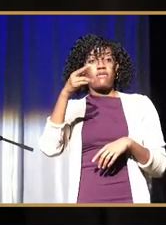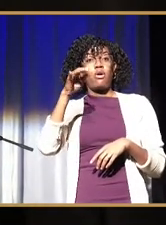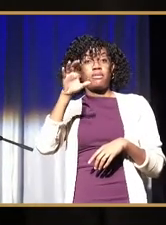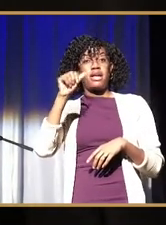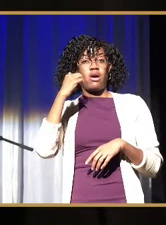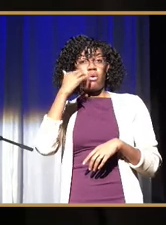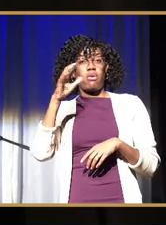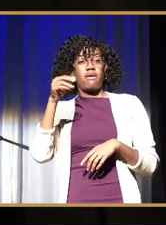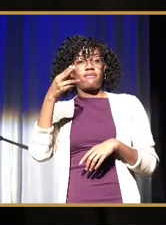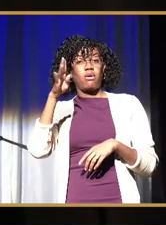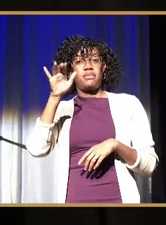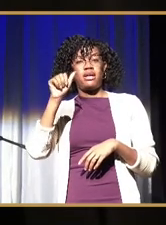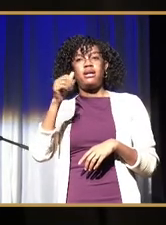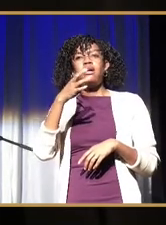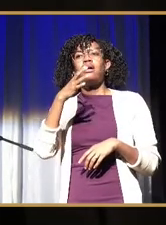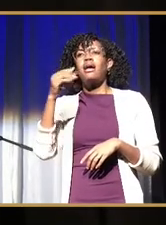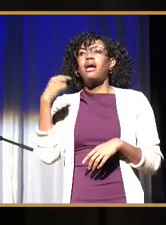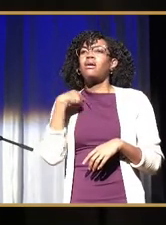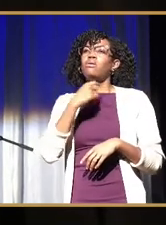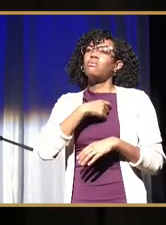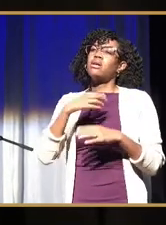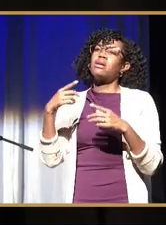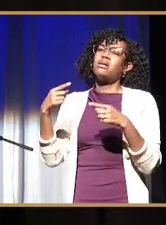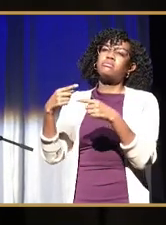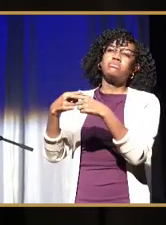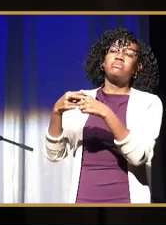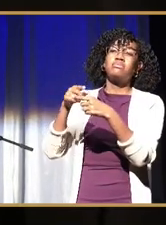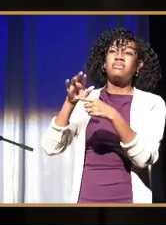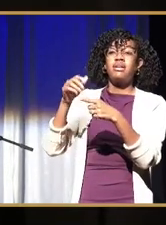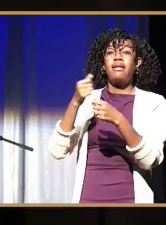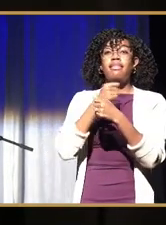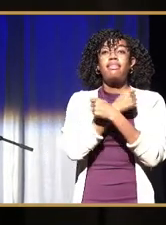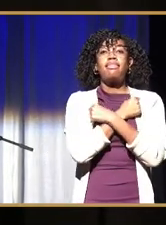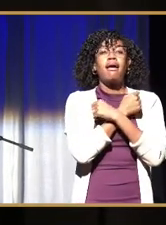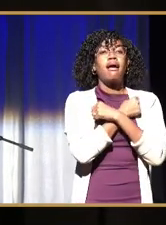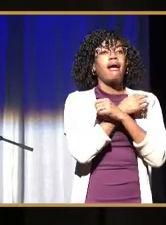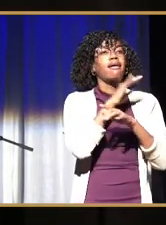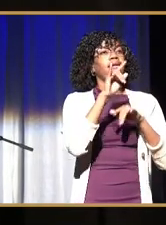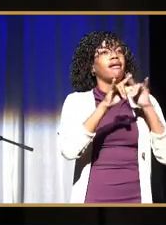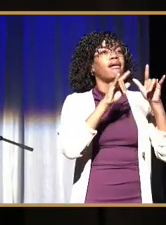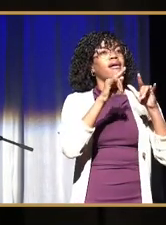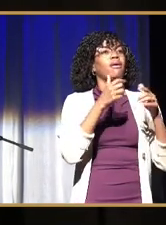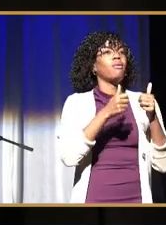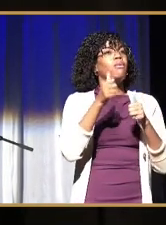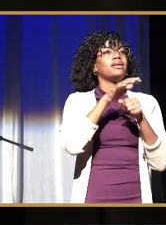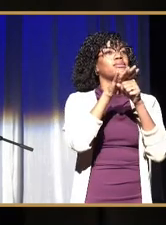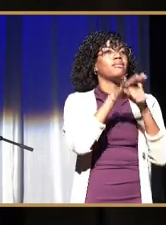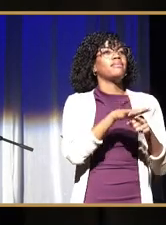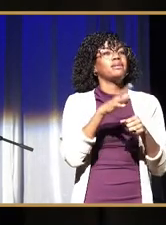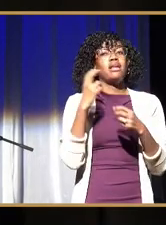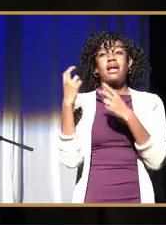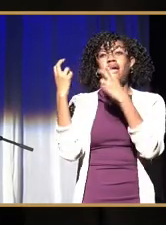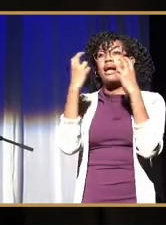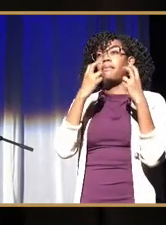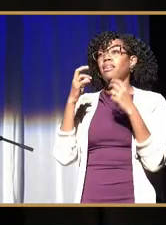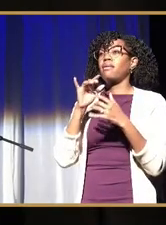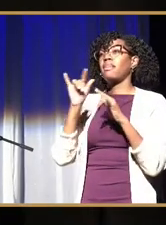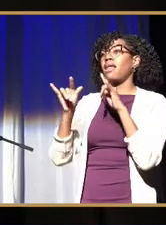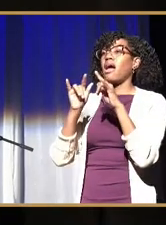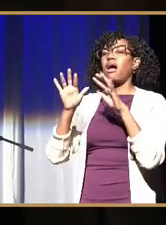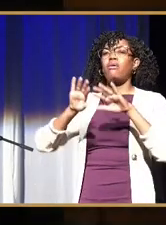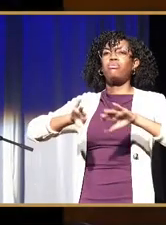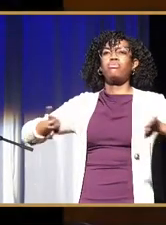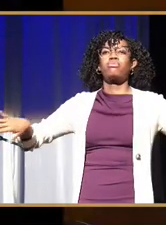and combats the love affair between white supremacy and capitalism. We